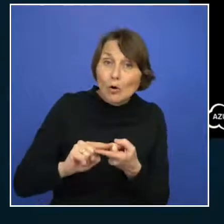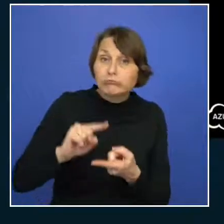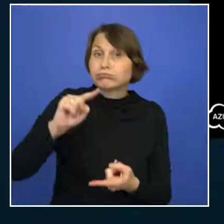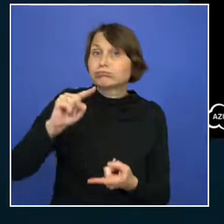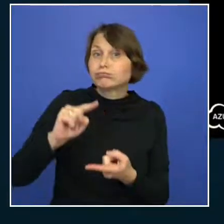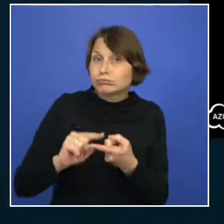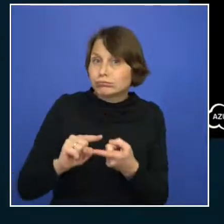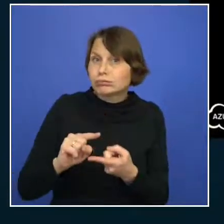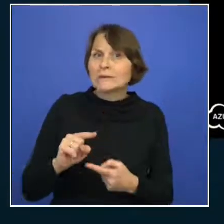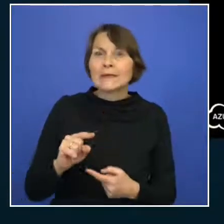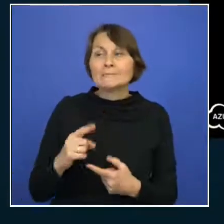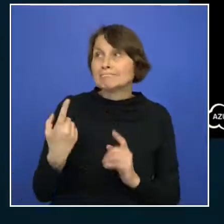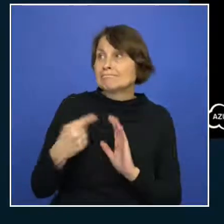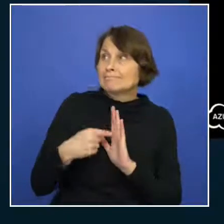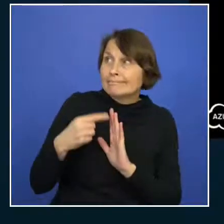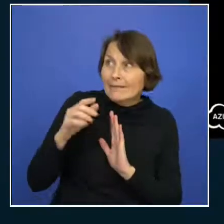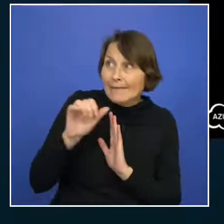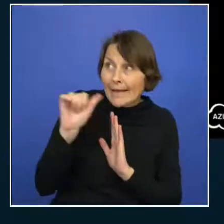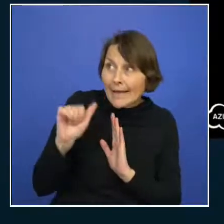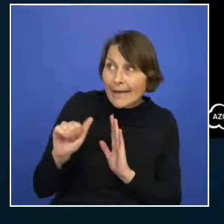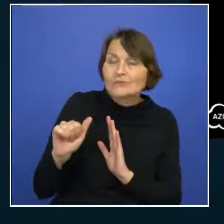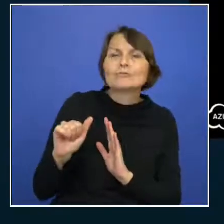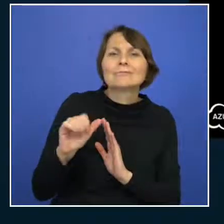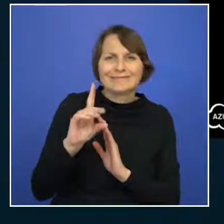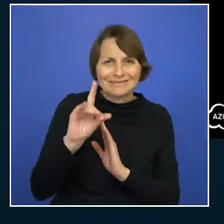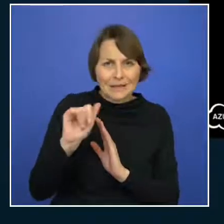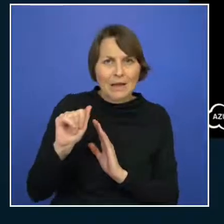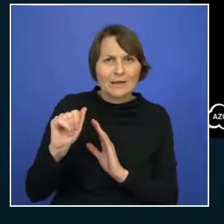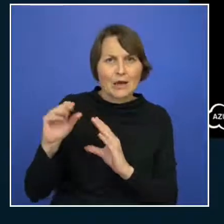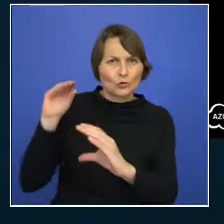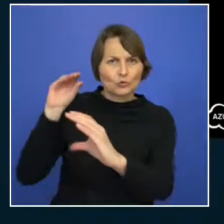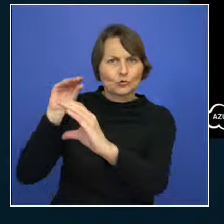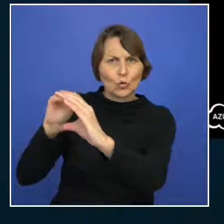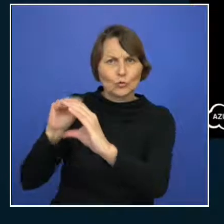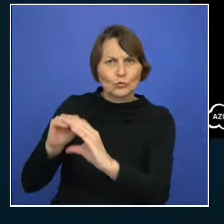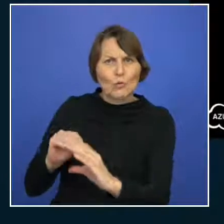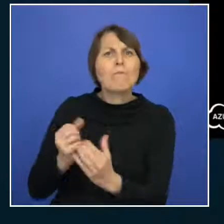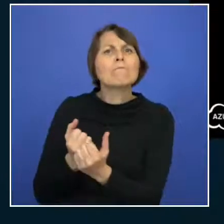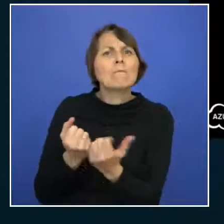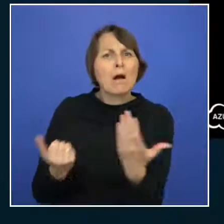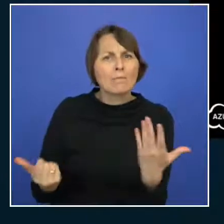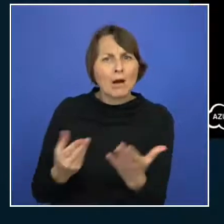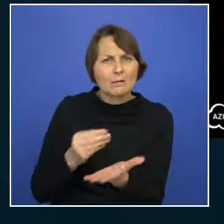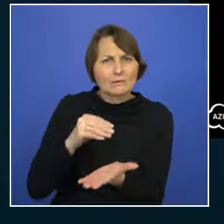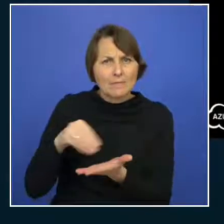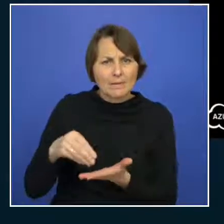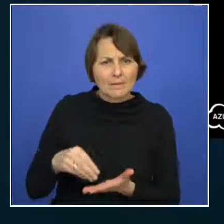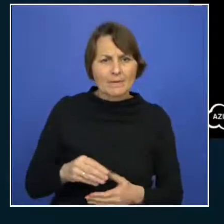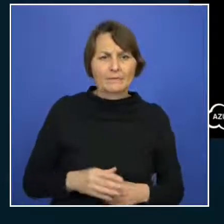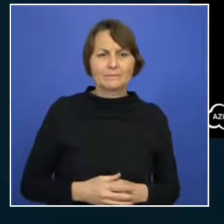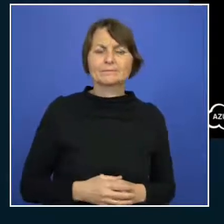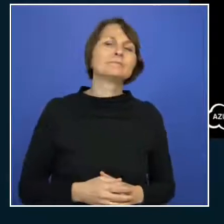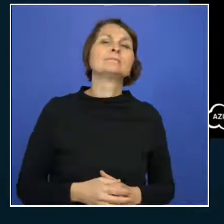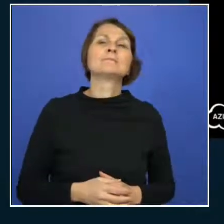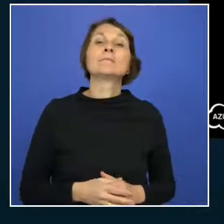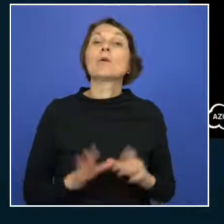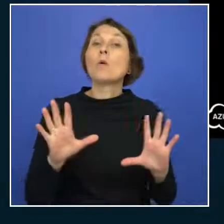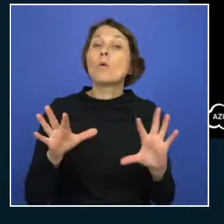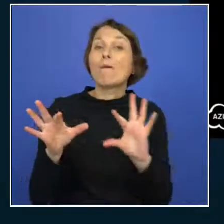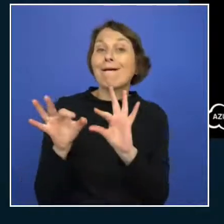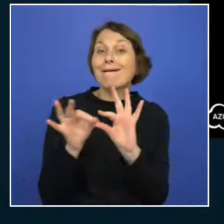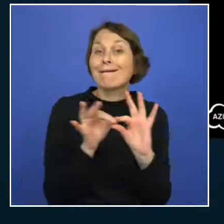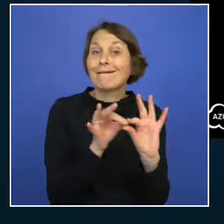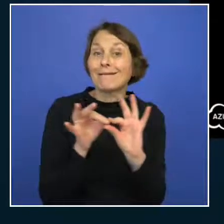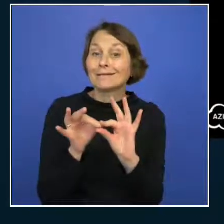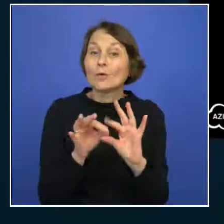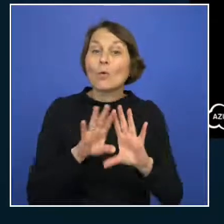of Azure data storage. And relational versus non-relational NoSQL. For example, if